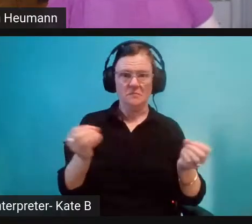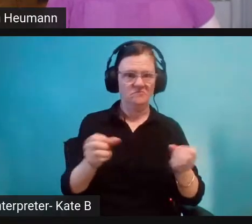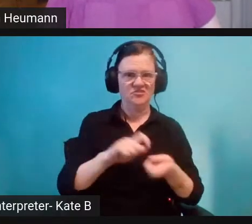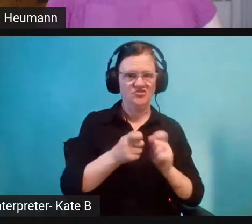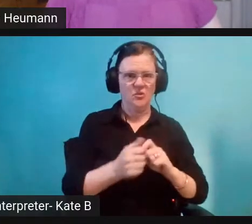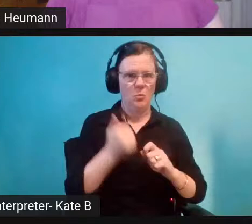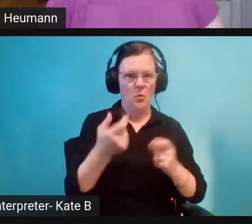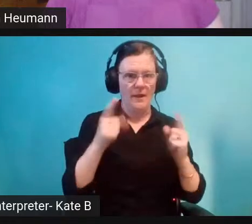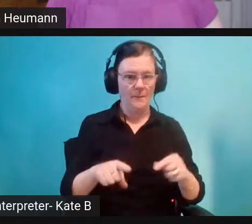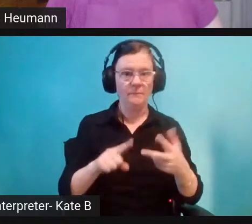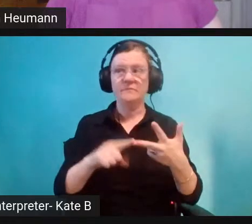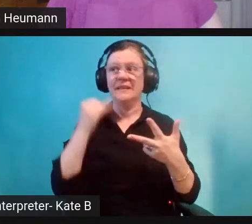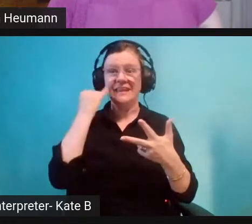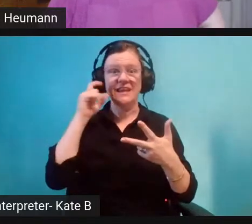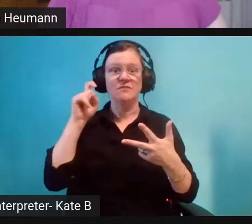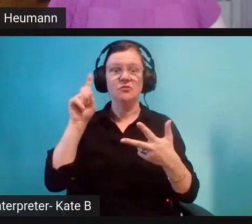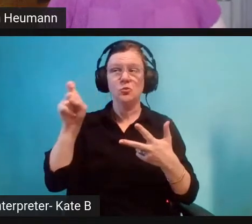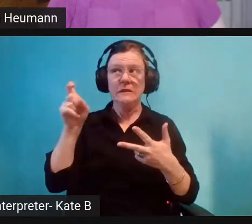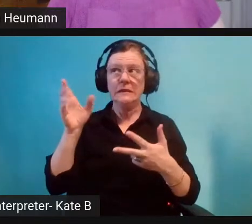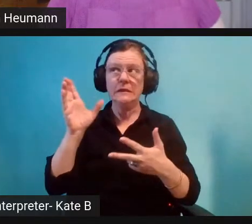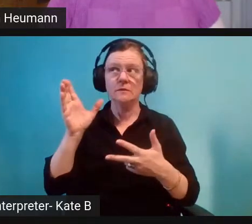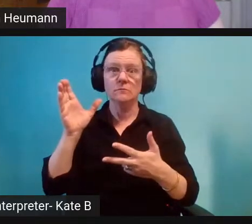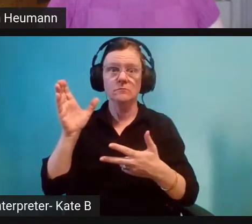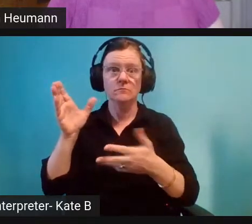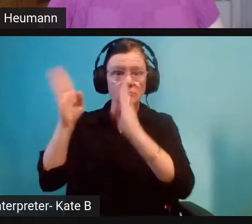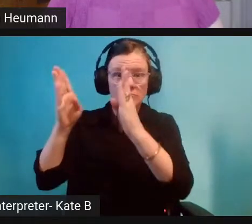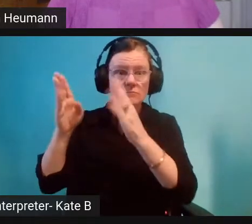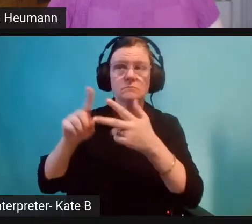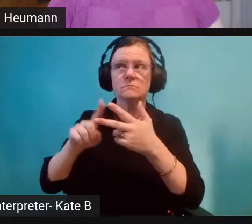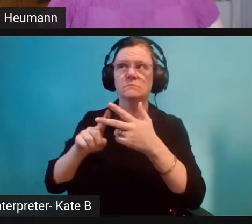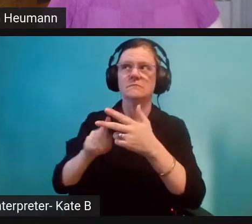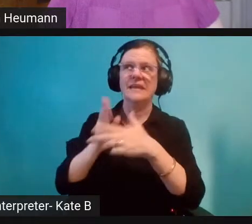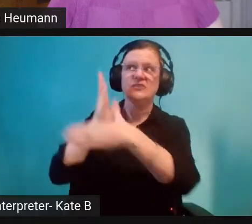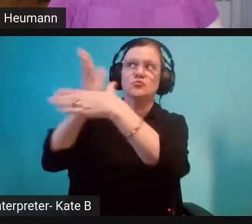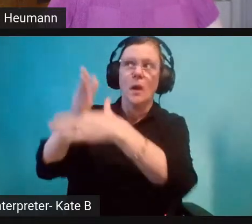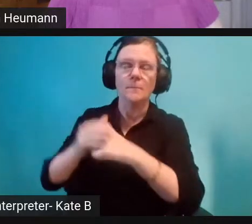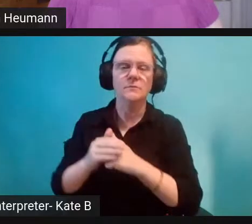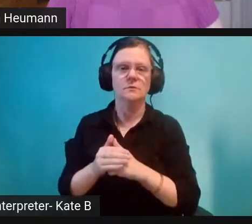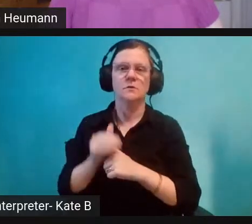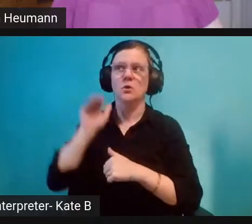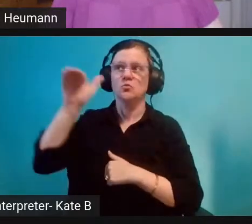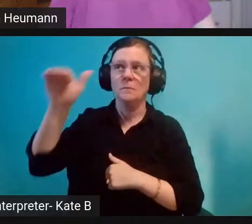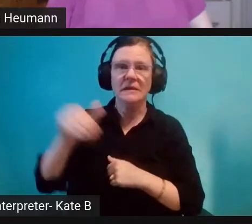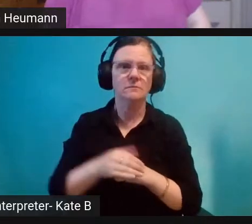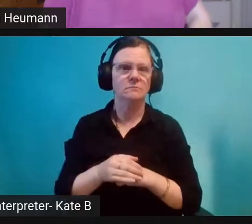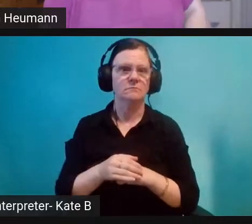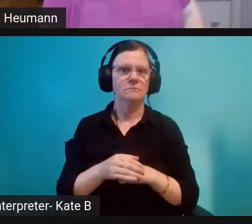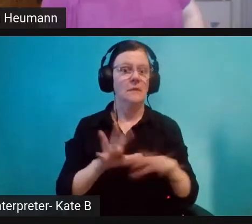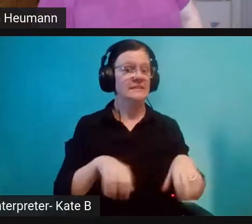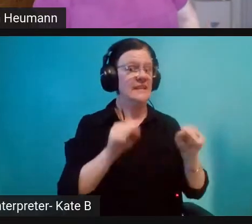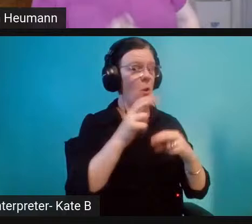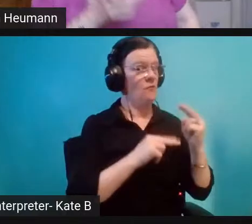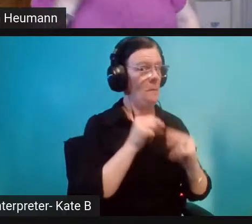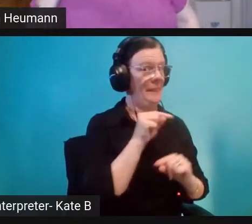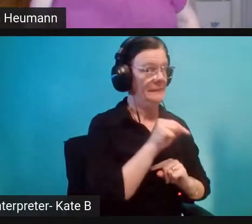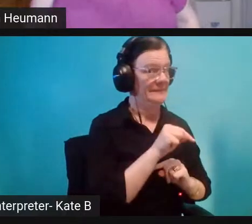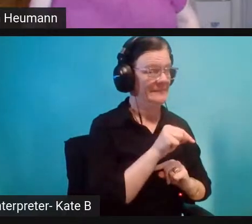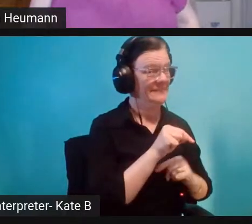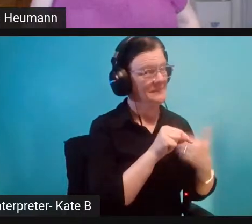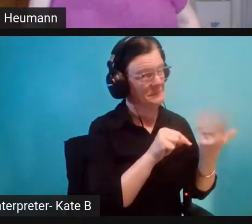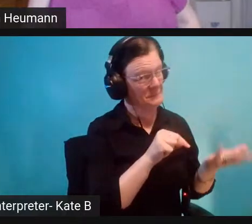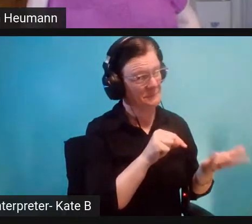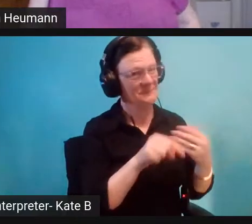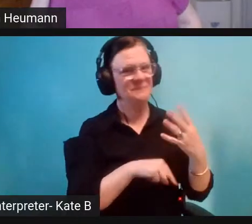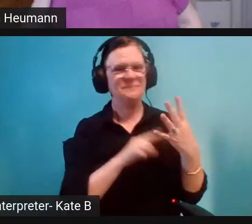have to do to be heard. Interrupt, repeat yourself, take over a building, as Judy did. And